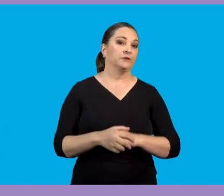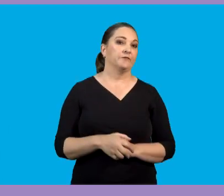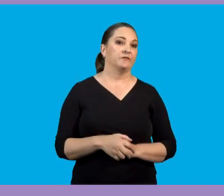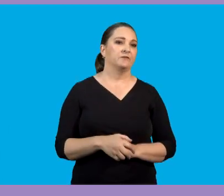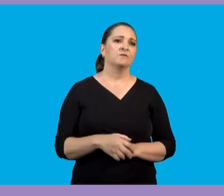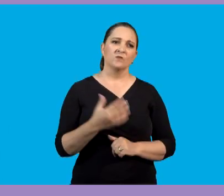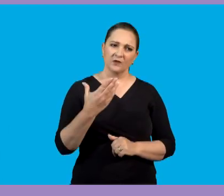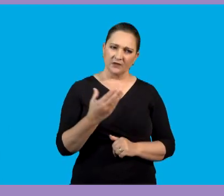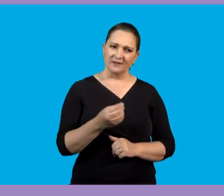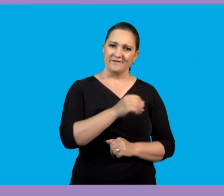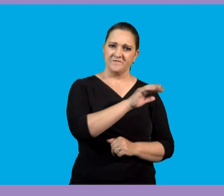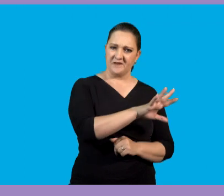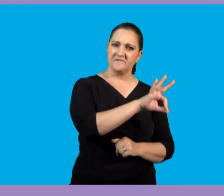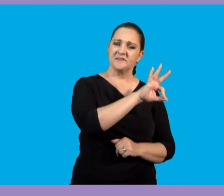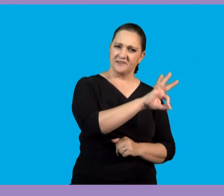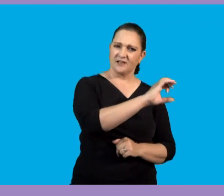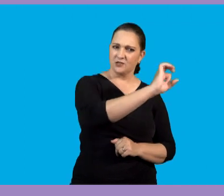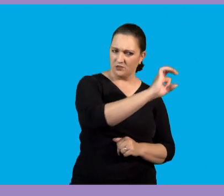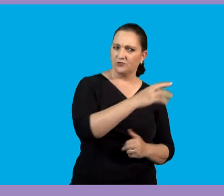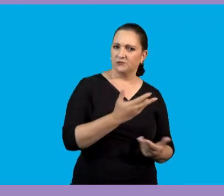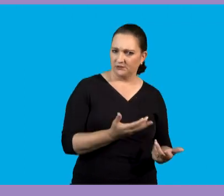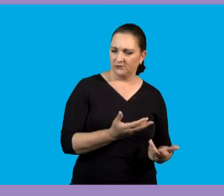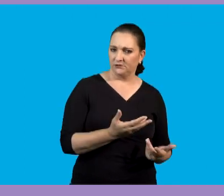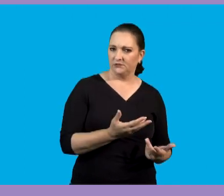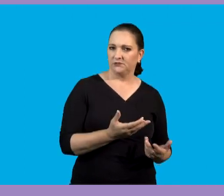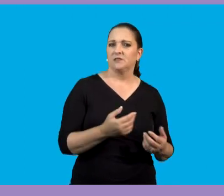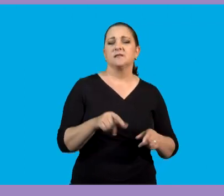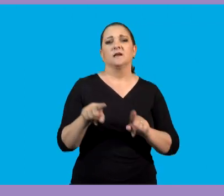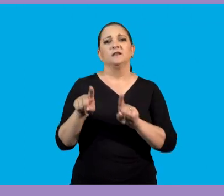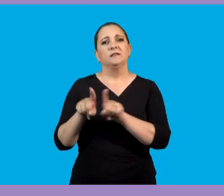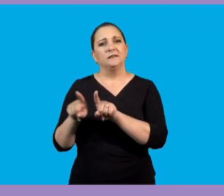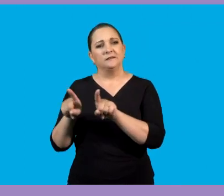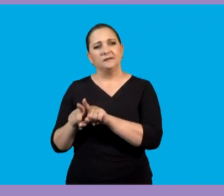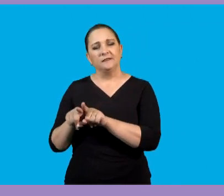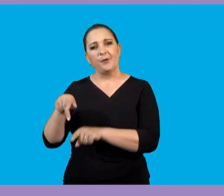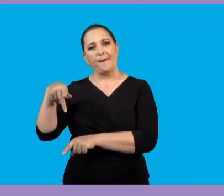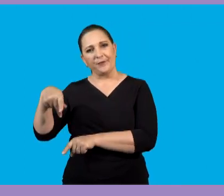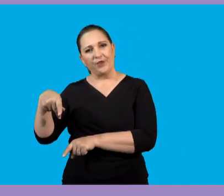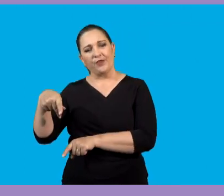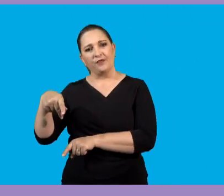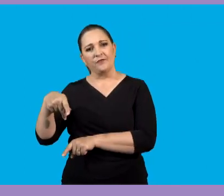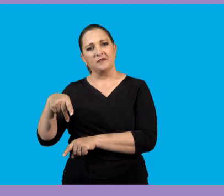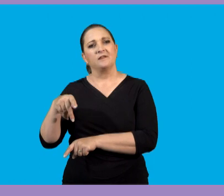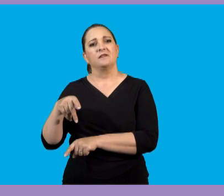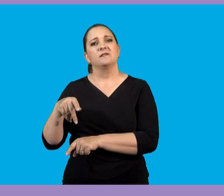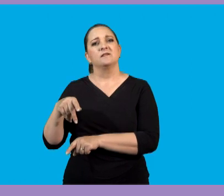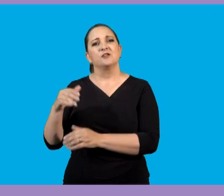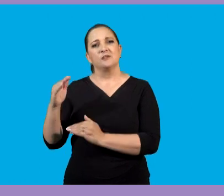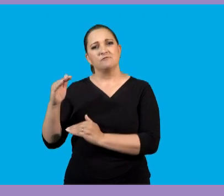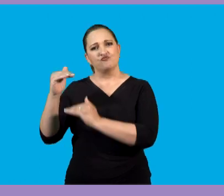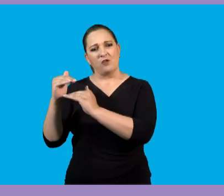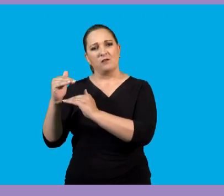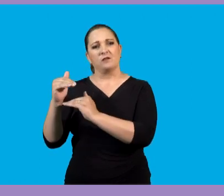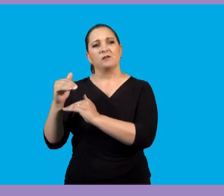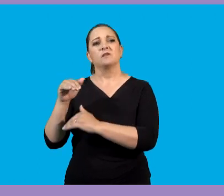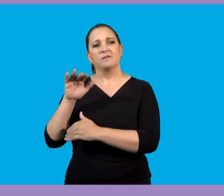see that it has a measurement of 53 degrees, which is also the same as angle P in our smaller